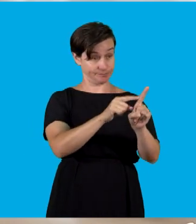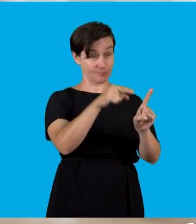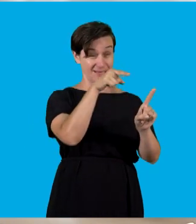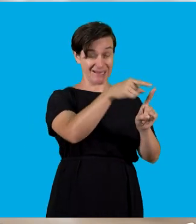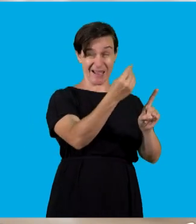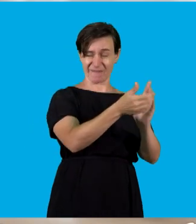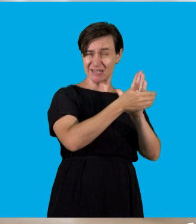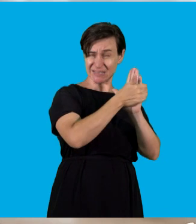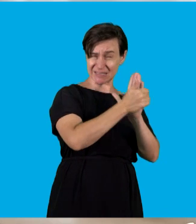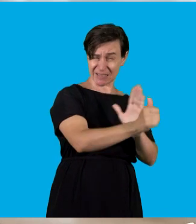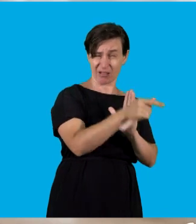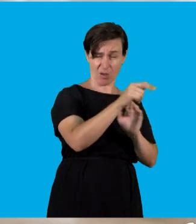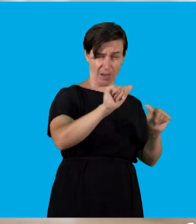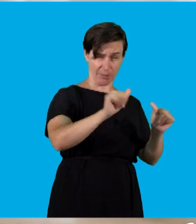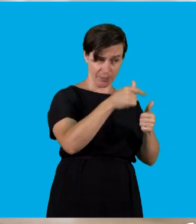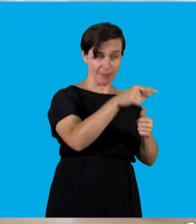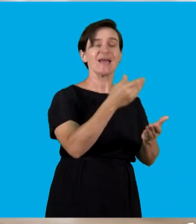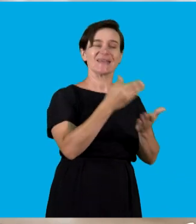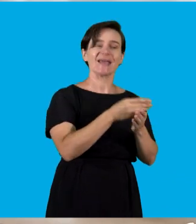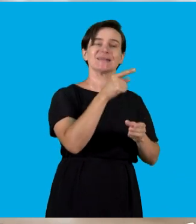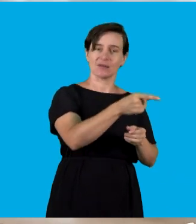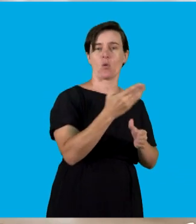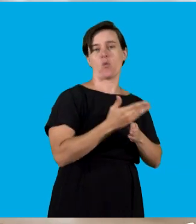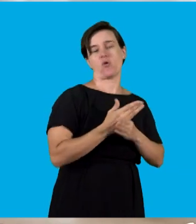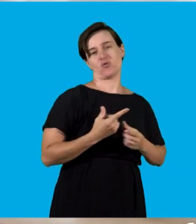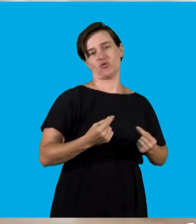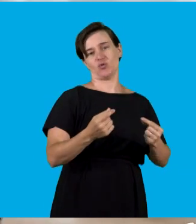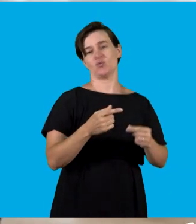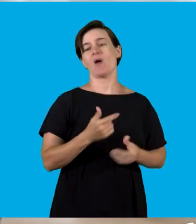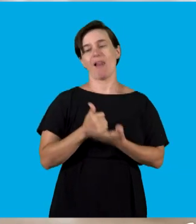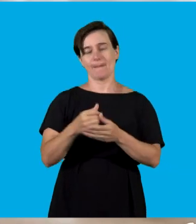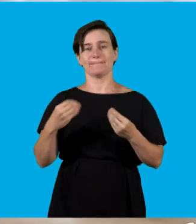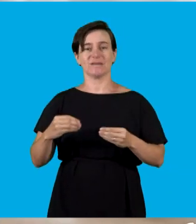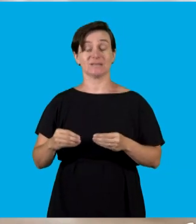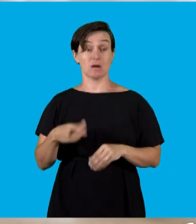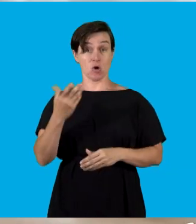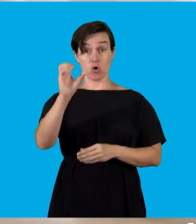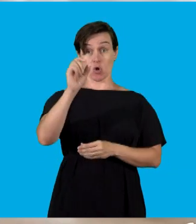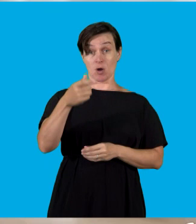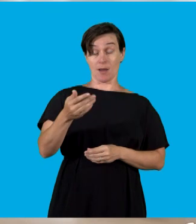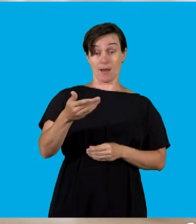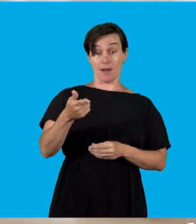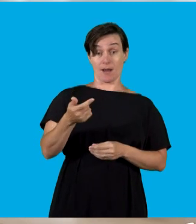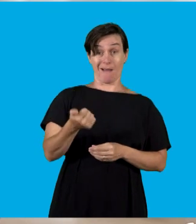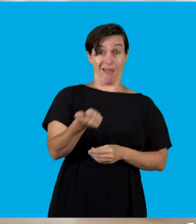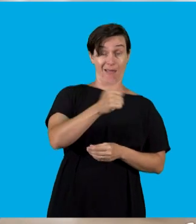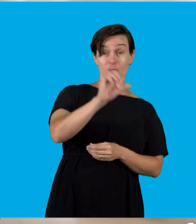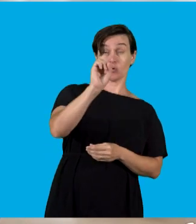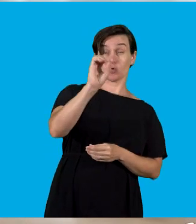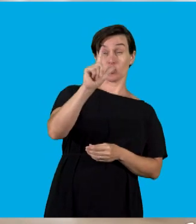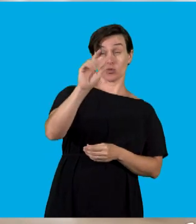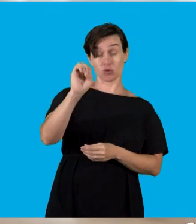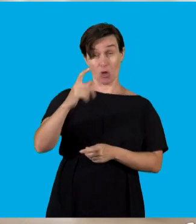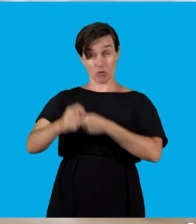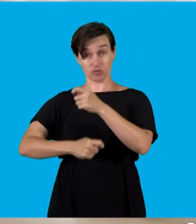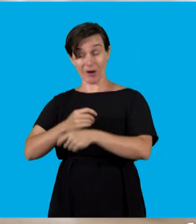work that he or she has strength on so that the partnership can be successful, unlike in the sole trader whereby all